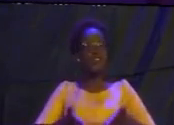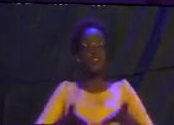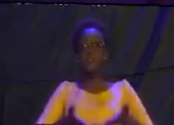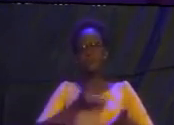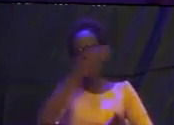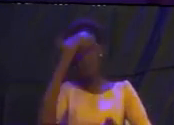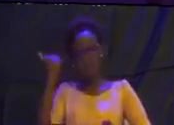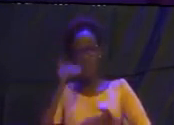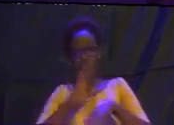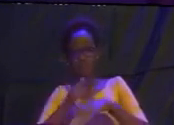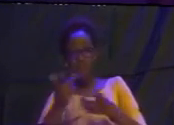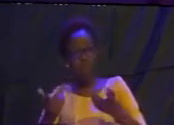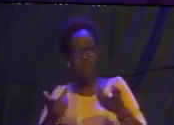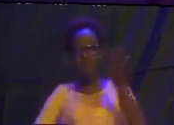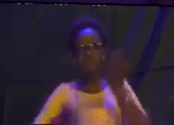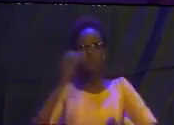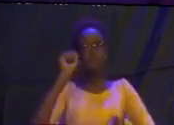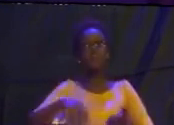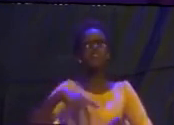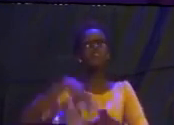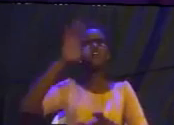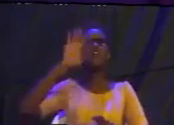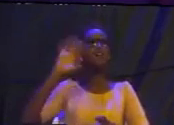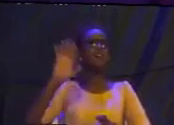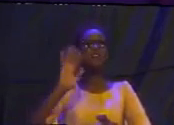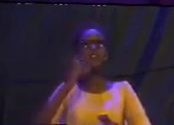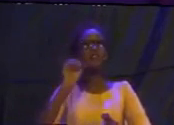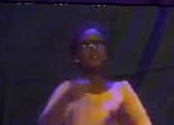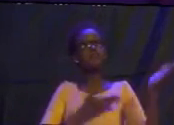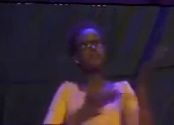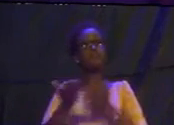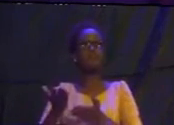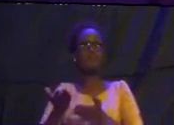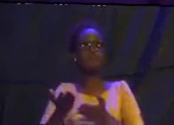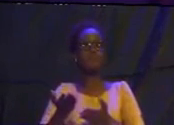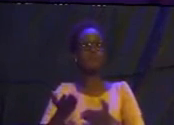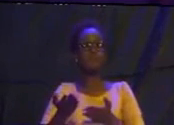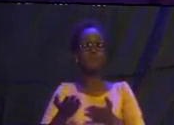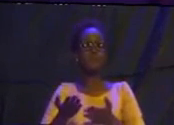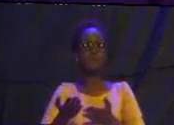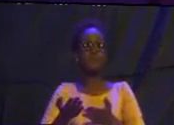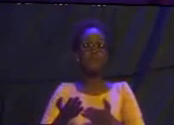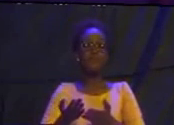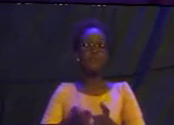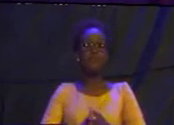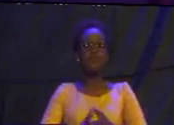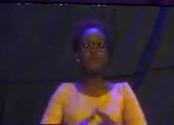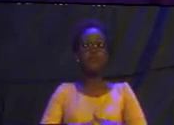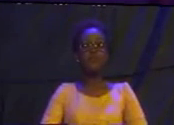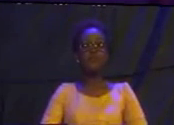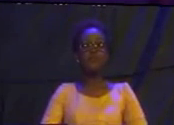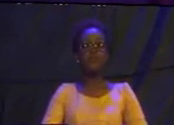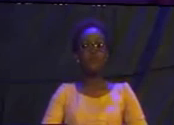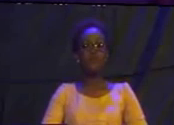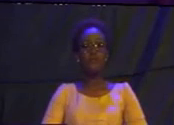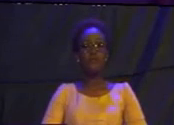tutabashe kuvuga azamura ukuboko kwe tumwakire. I don't know if there is any visiting guest whose nation we have not mentioned. Please, if you